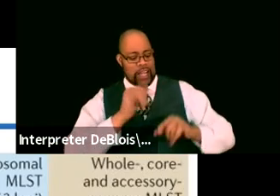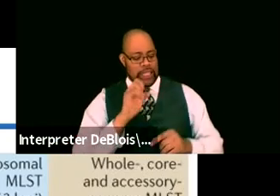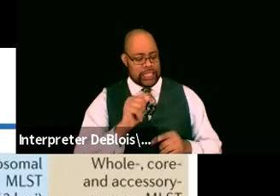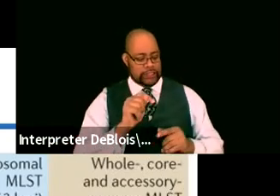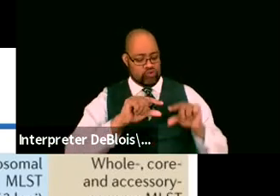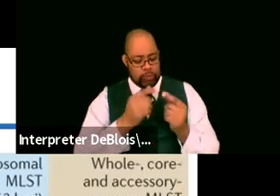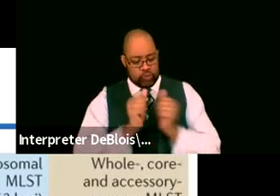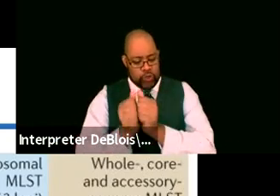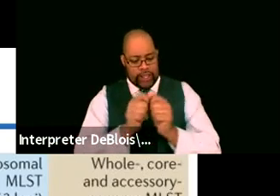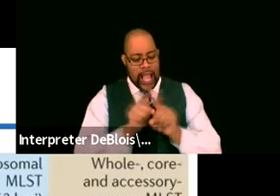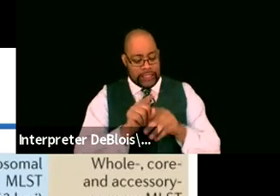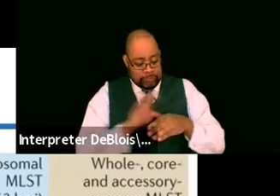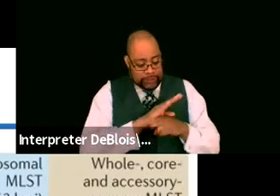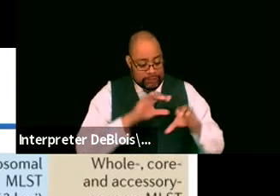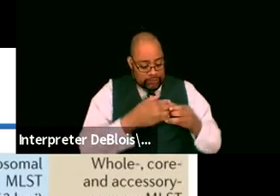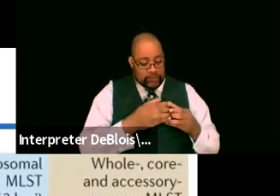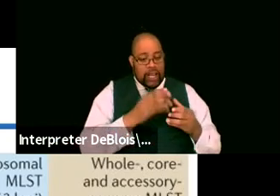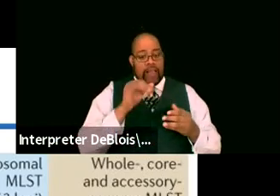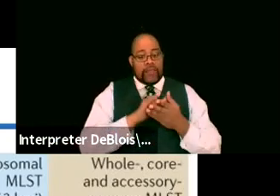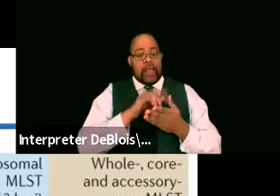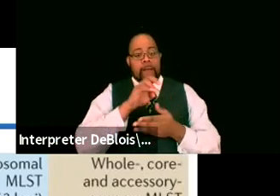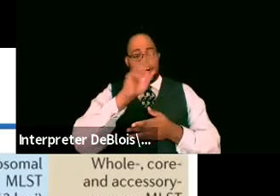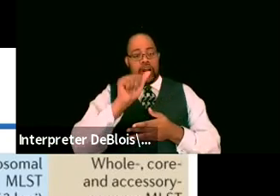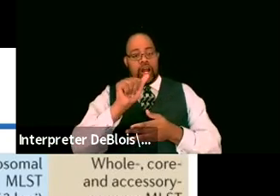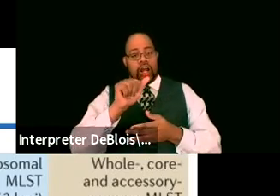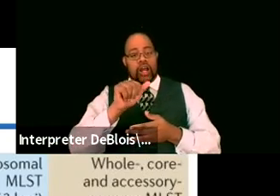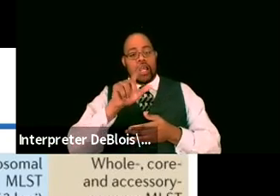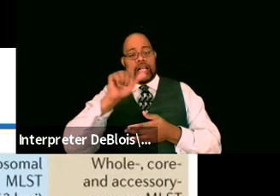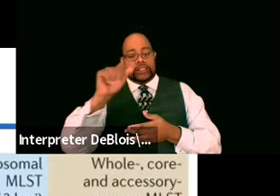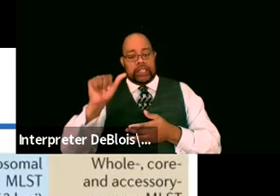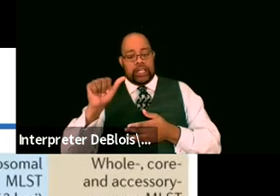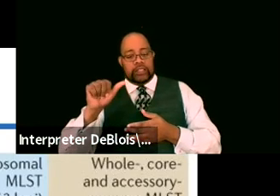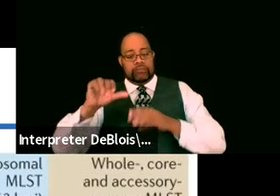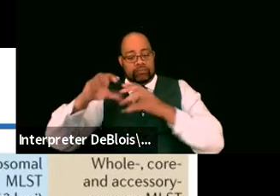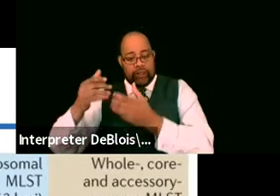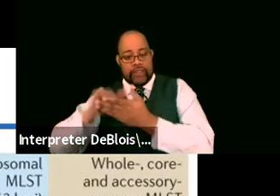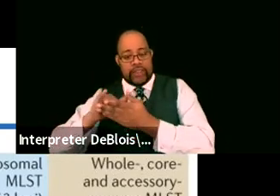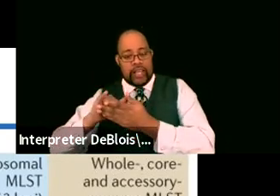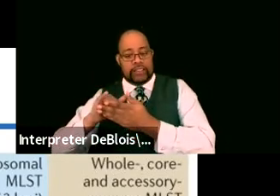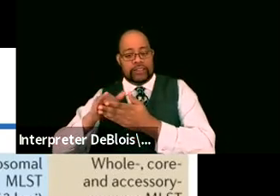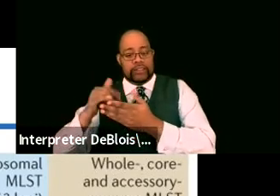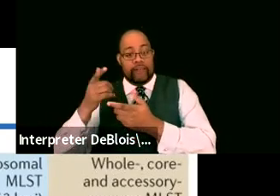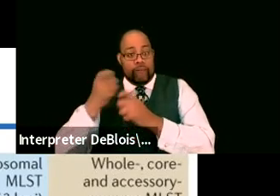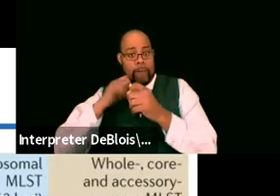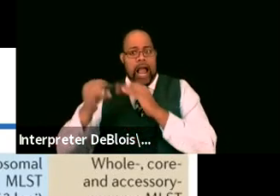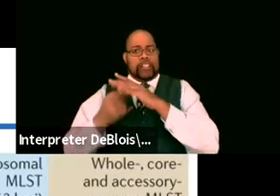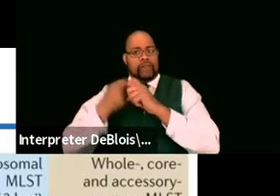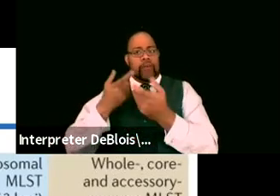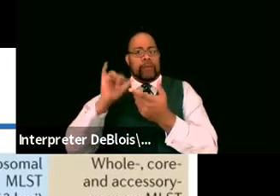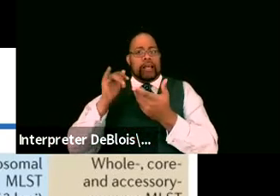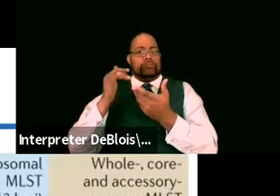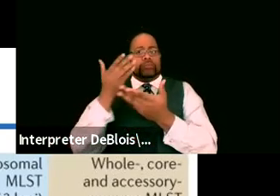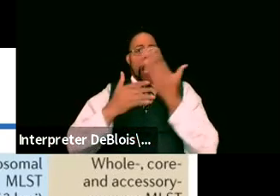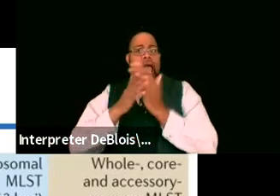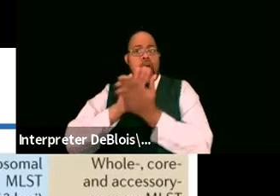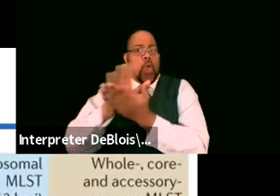together as industrial isolates, and even the Burkholderia enigmatica type strain itself was isolated from hand lotion. So it'll be interesting to see